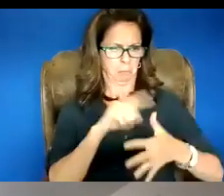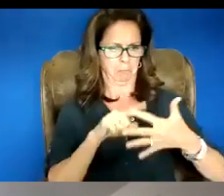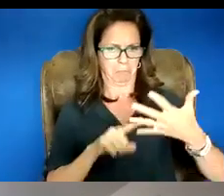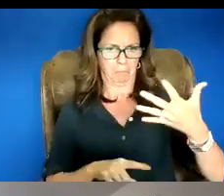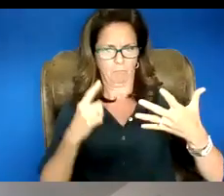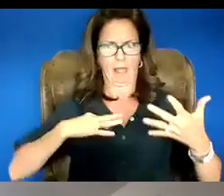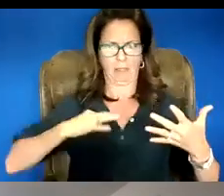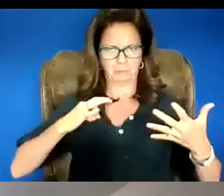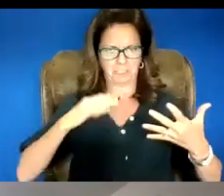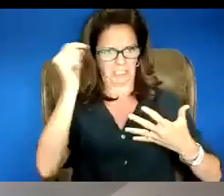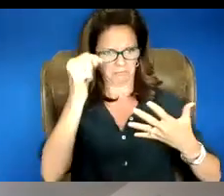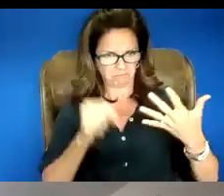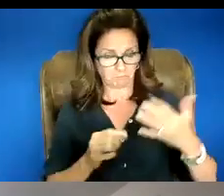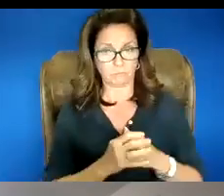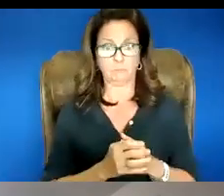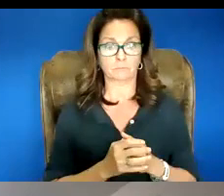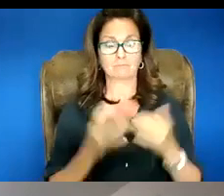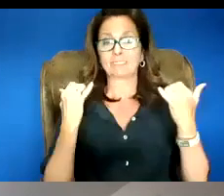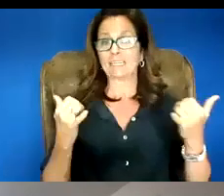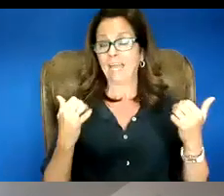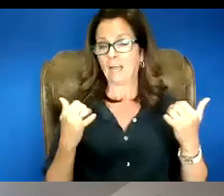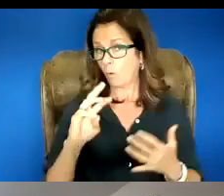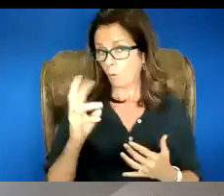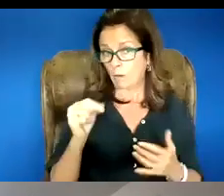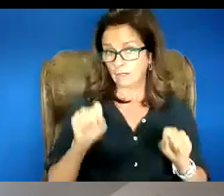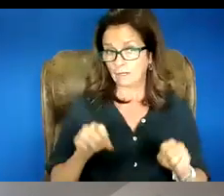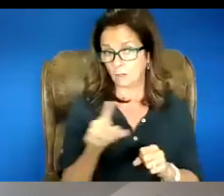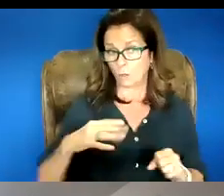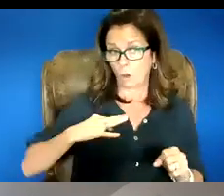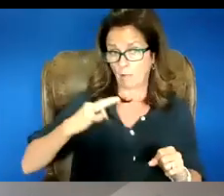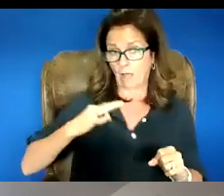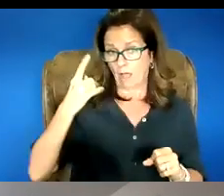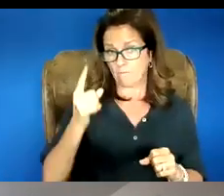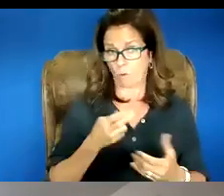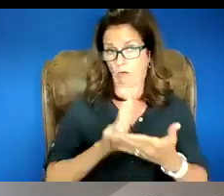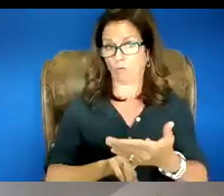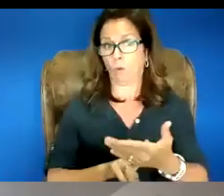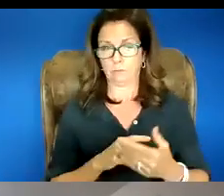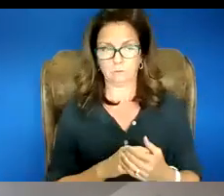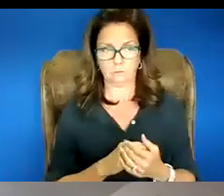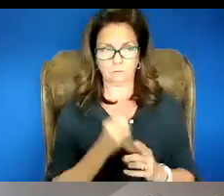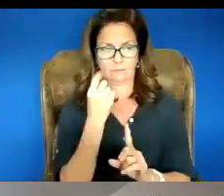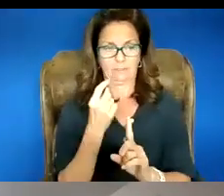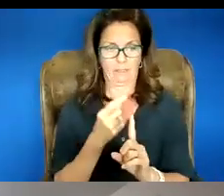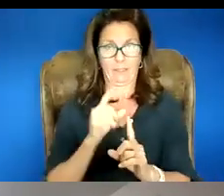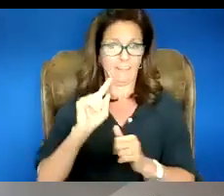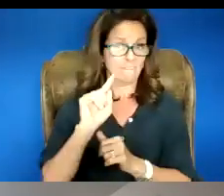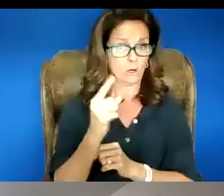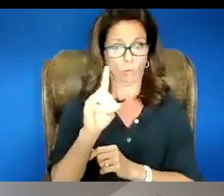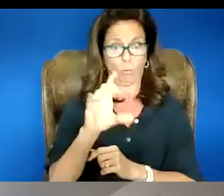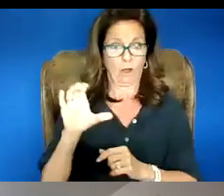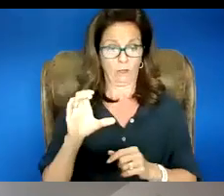Okay. Now, so when can you apply for enrollment? The first 100 participants